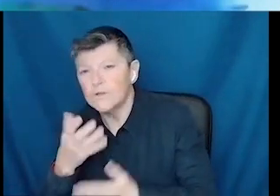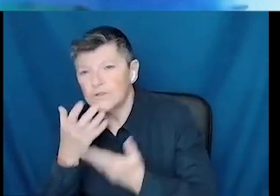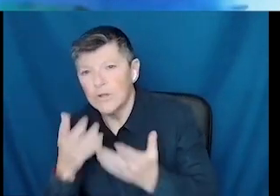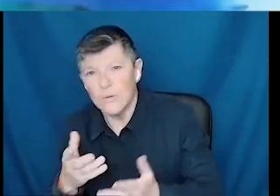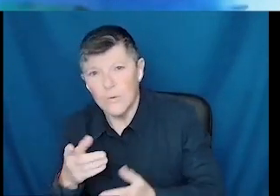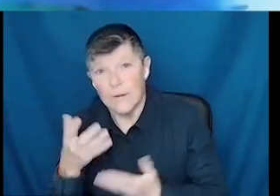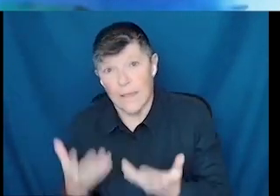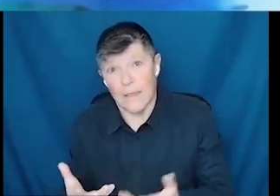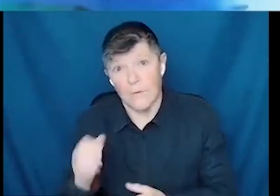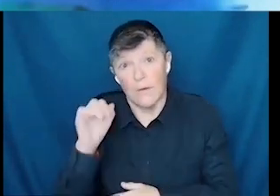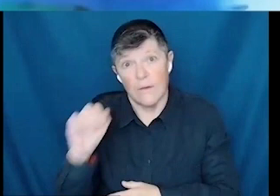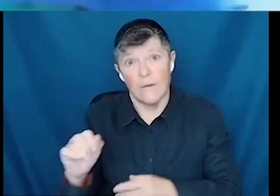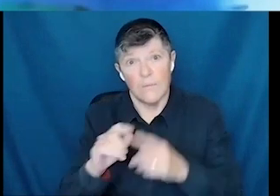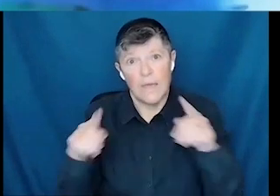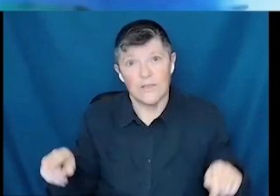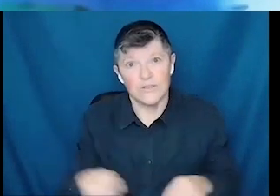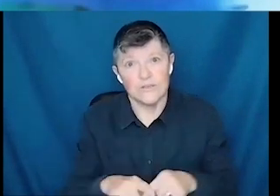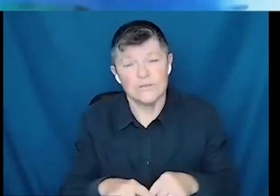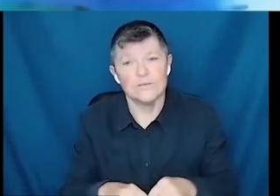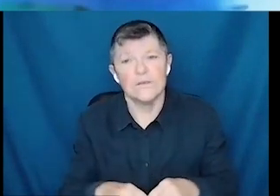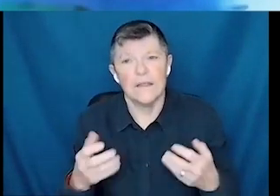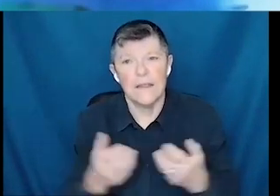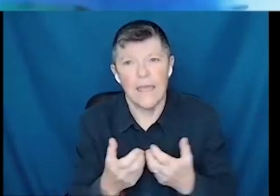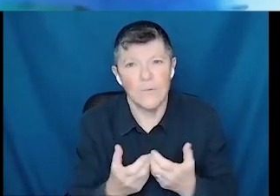writing accessibly.